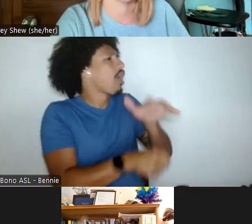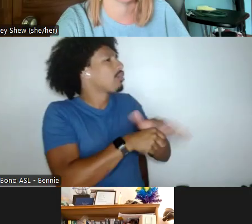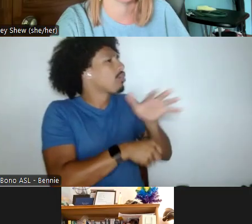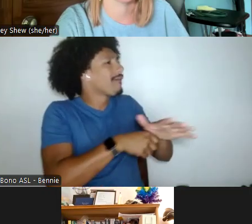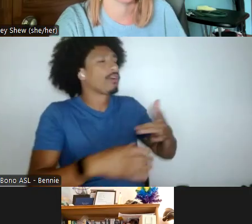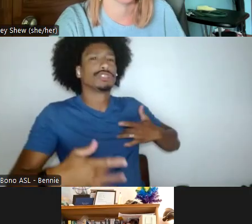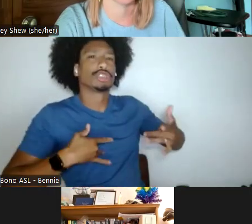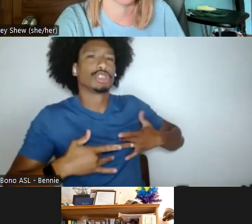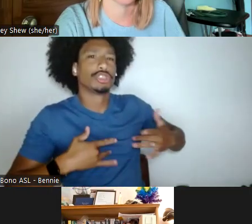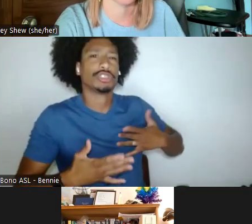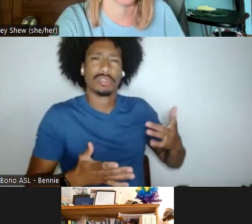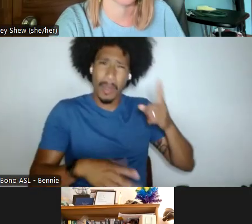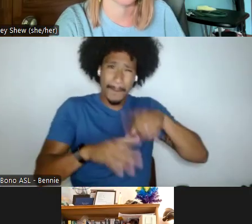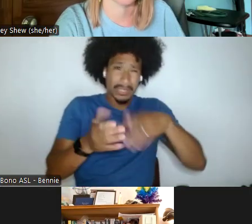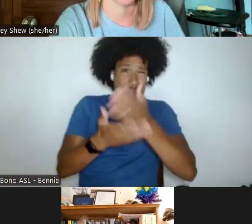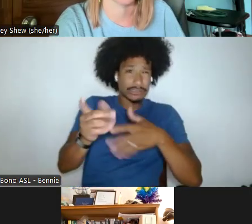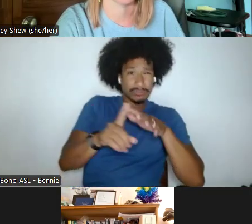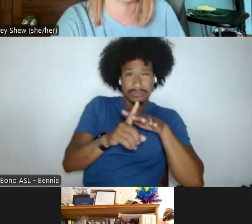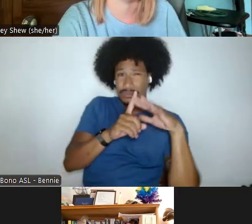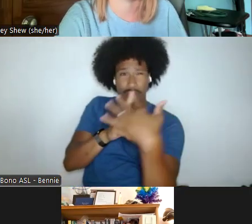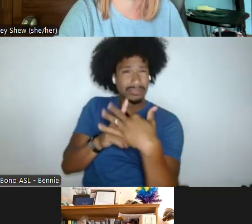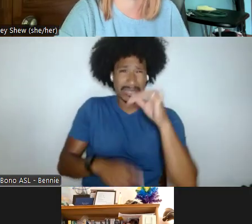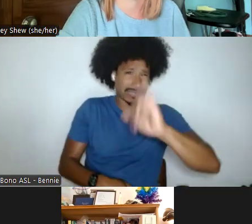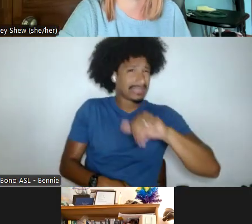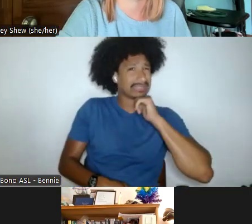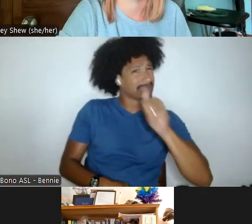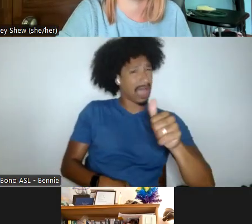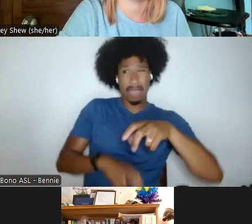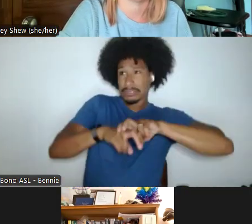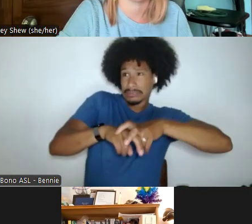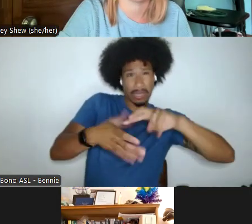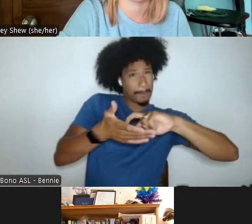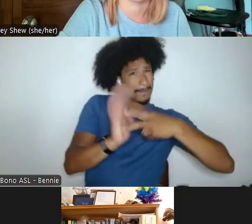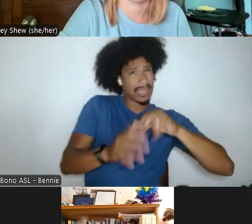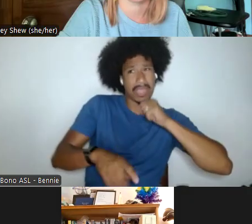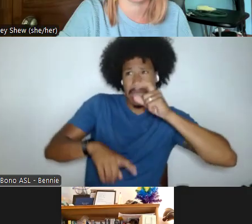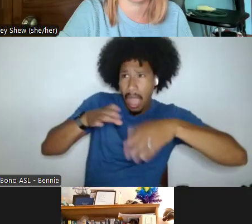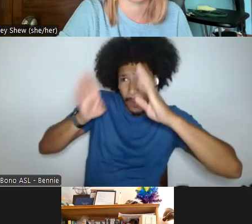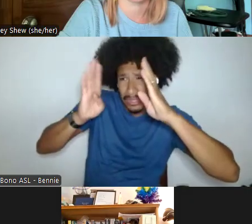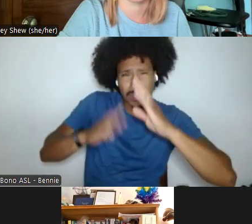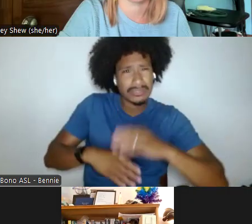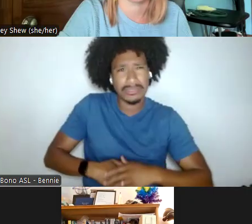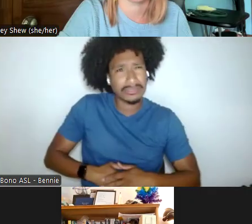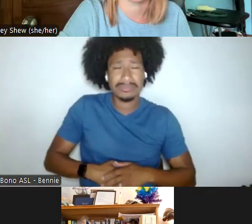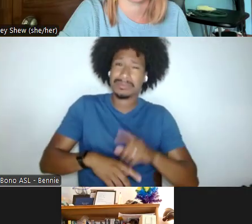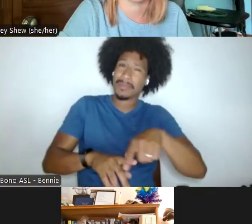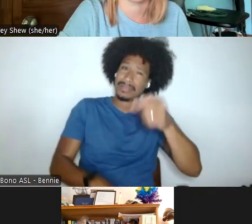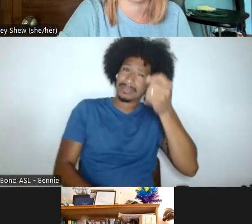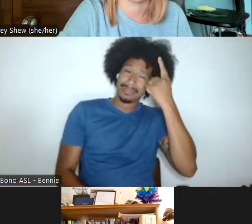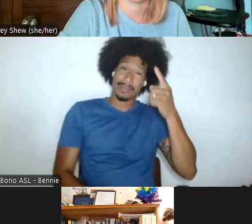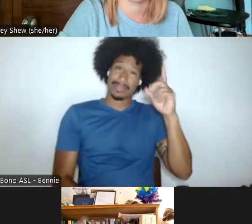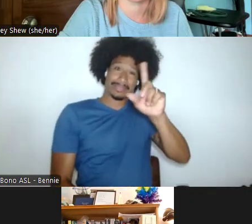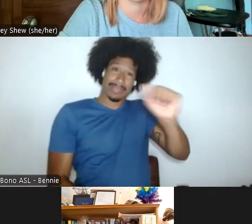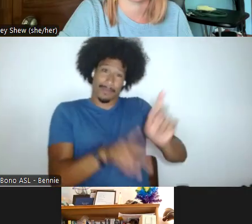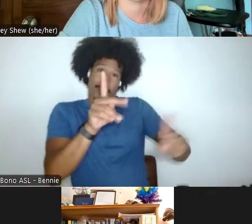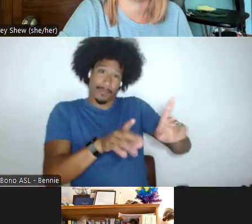we know that that's not necessarily what those behaviors mean. And yet, because they are not made by disabled people, people who have the